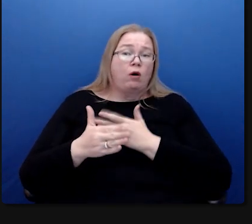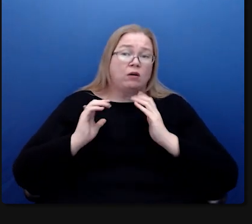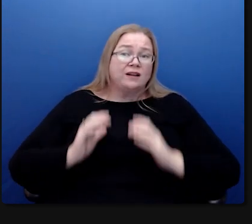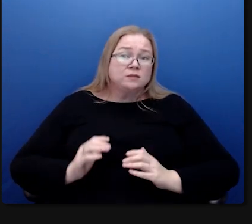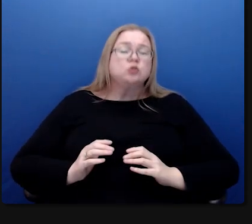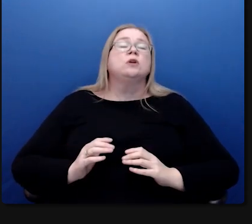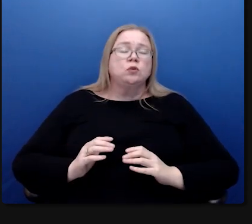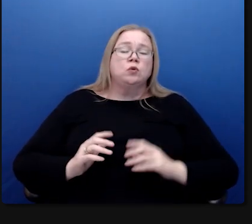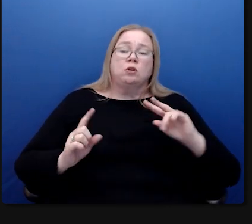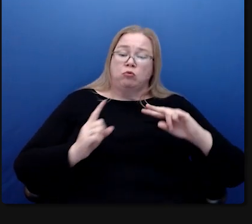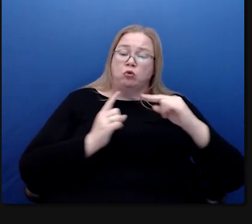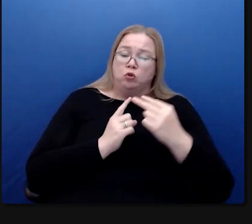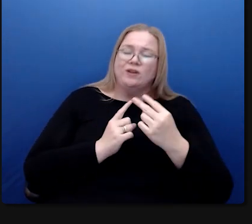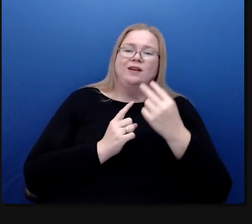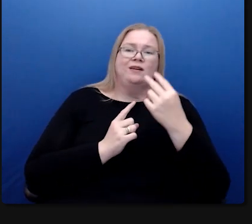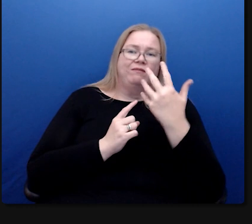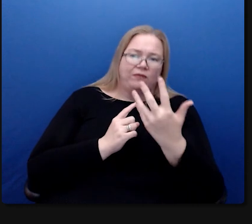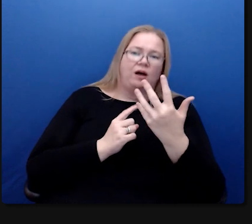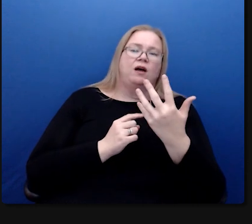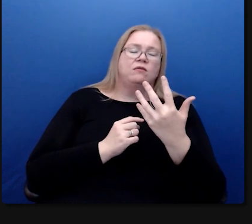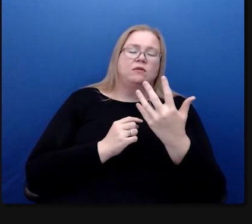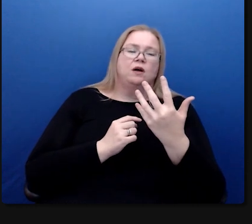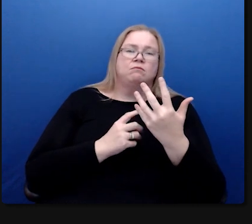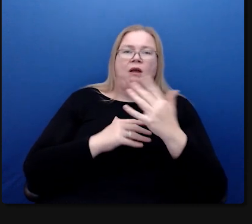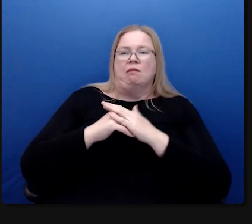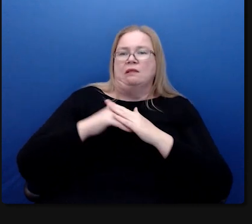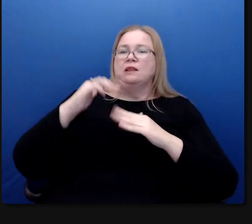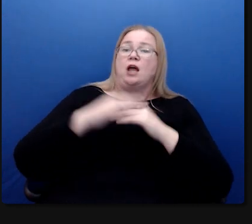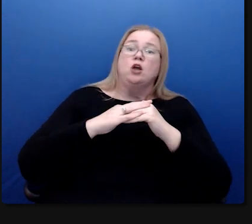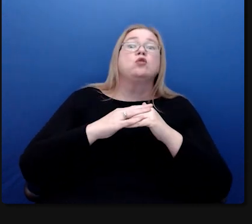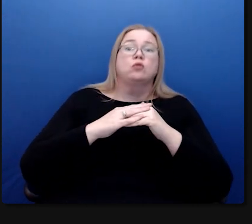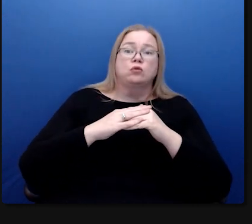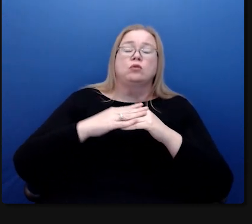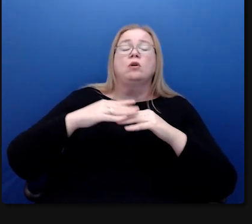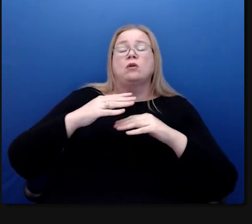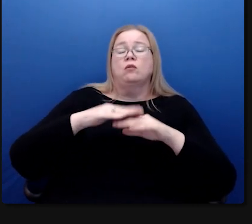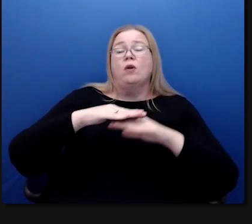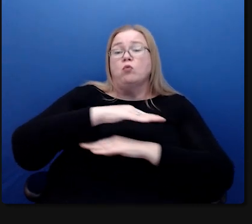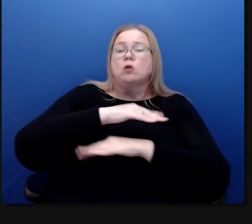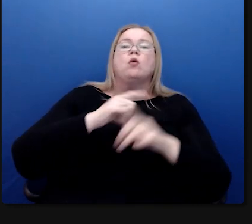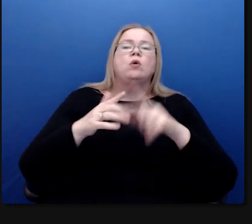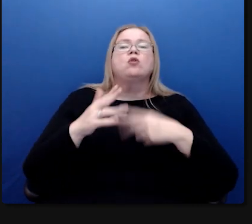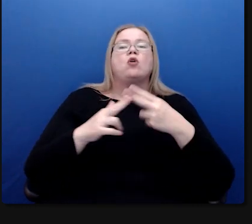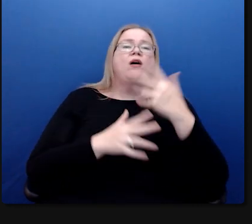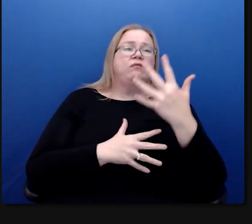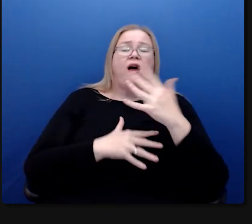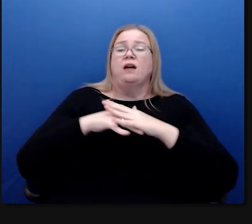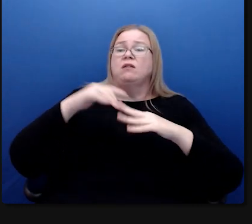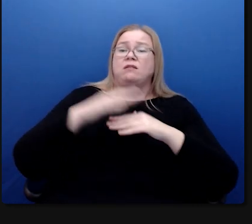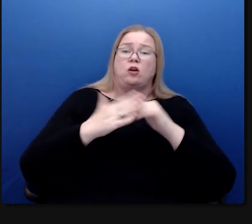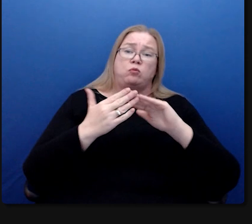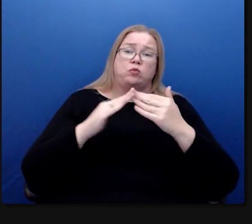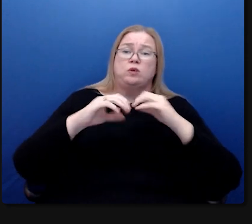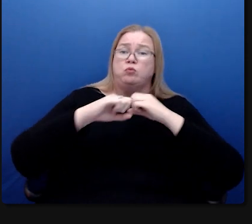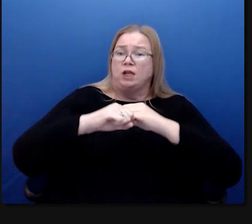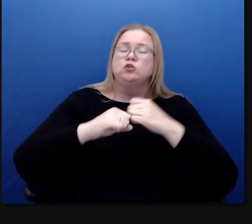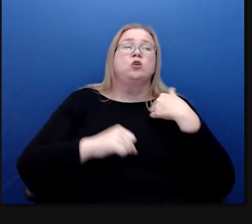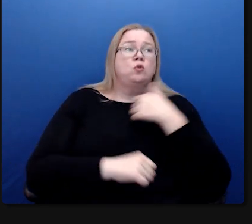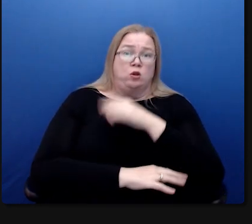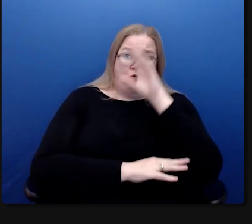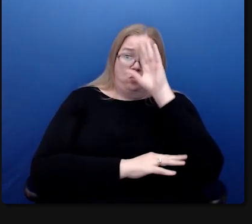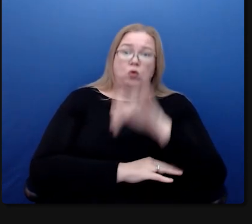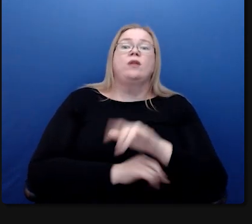really differentiates one game from the other. You just can't replicate how vibrant and awesome your community is. And we